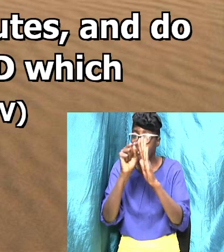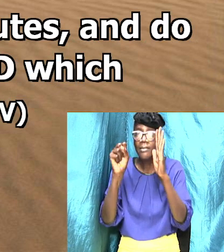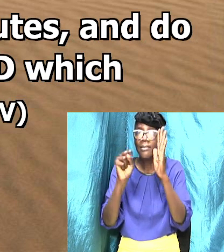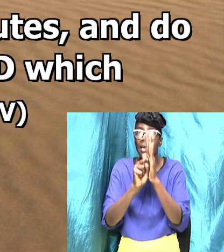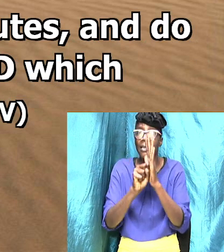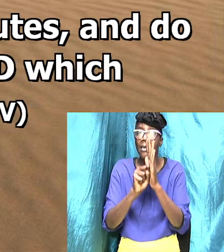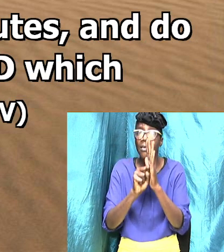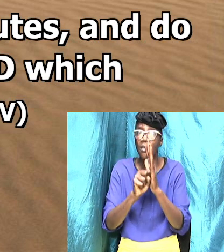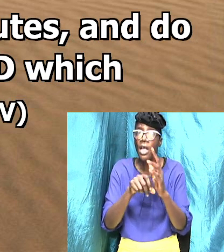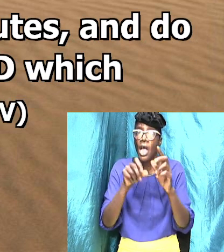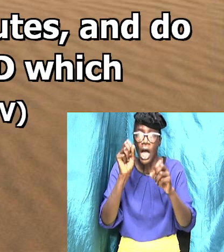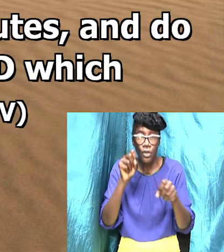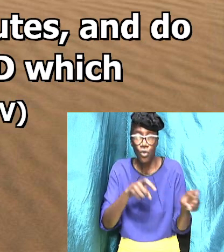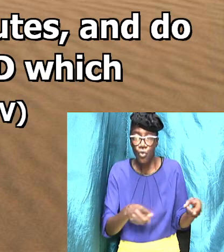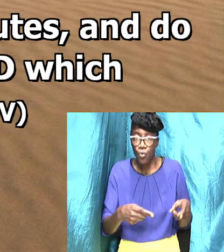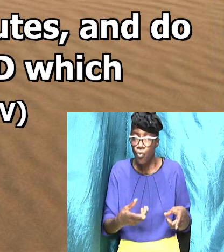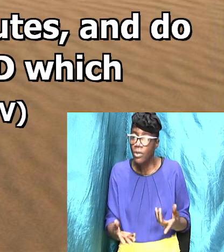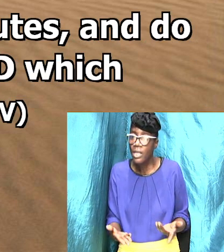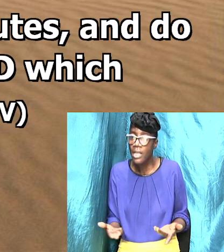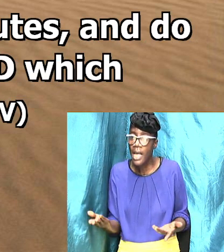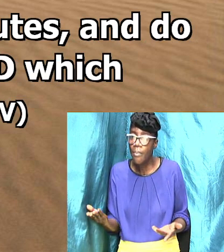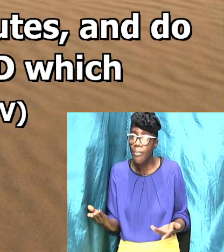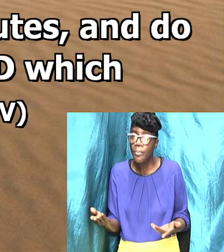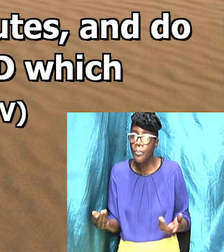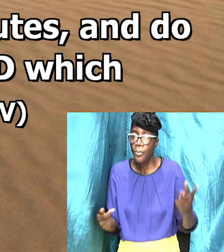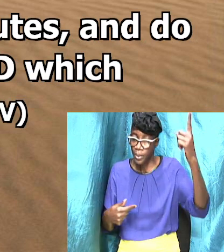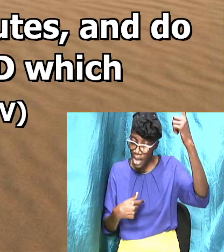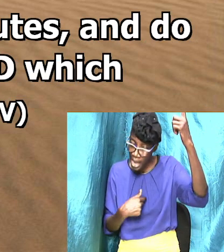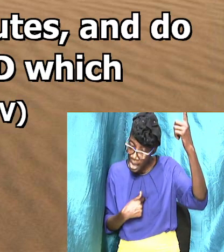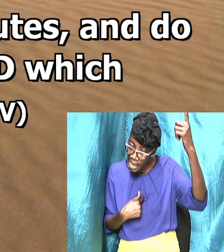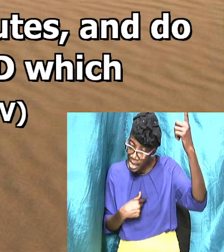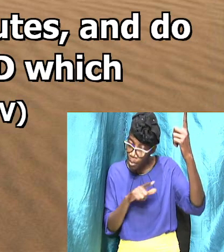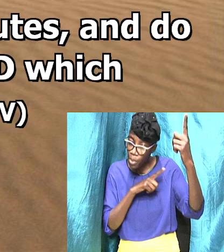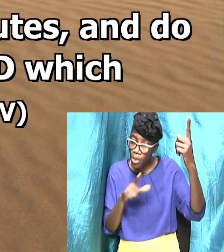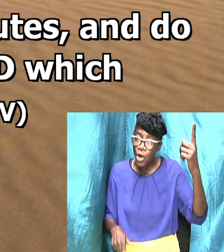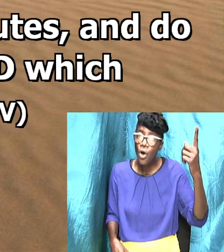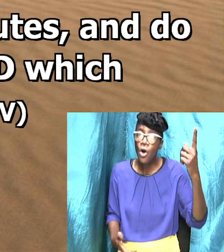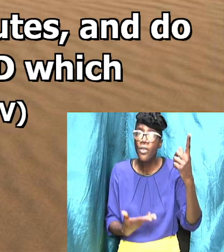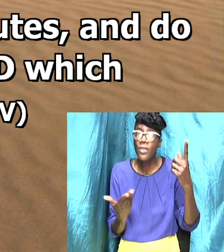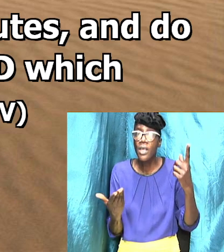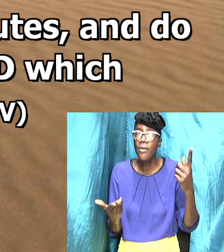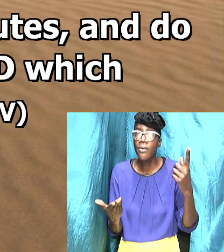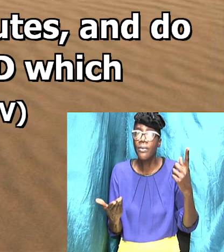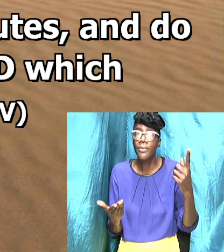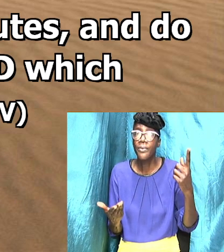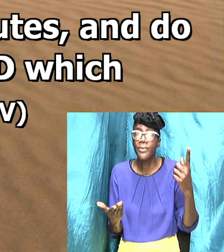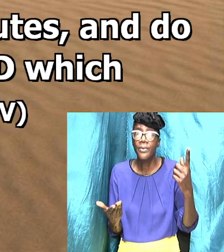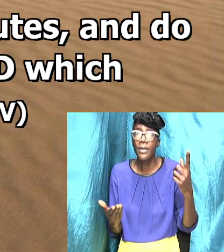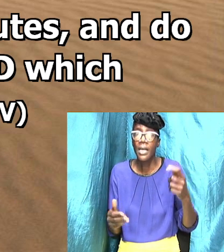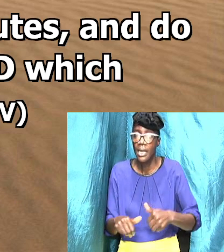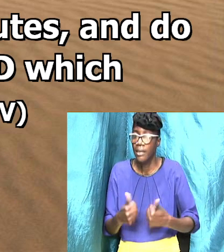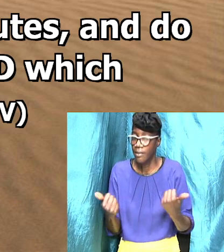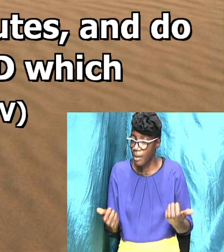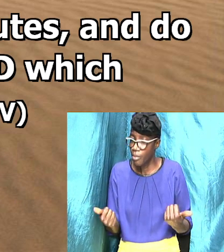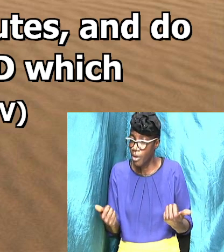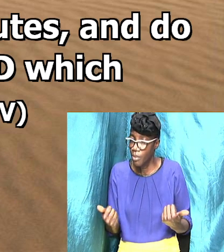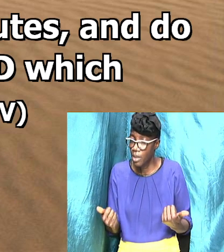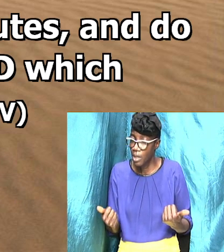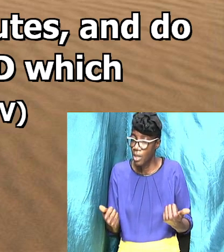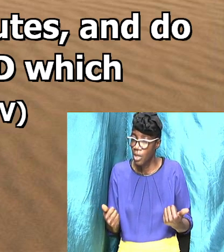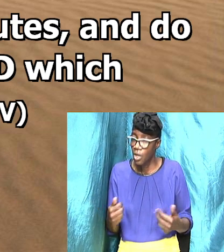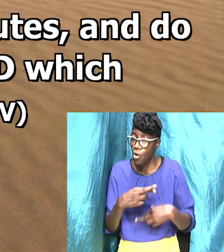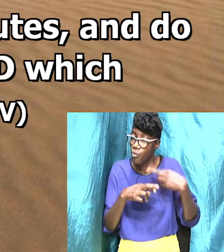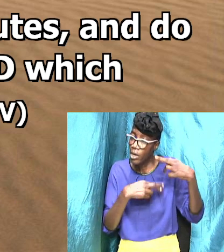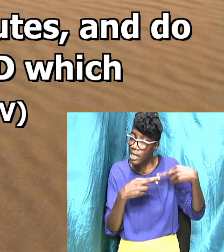and perform them. I am the Lord. There is an inseparable relationship between holiness